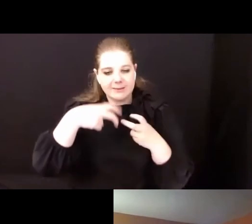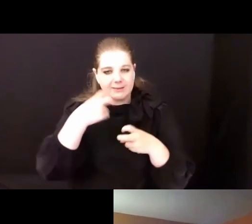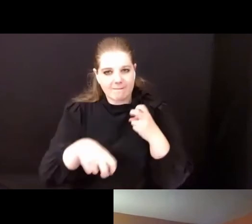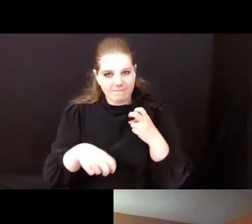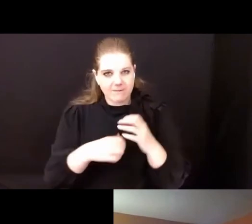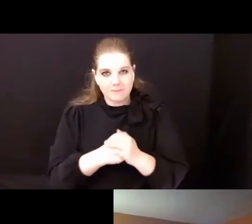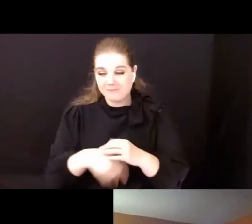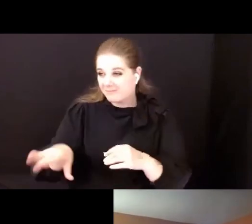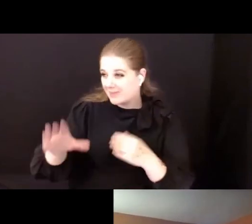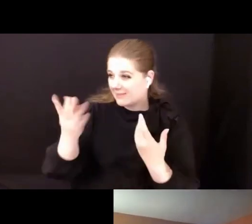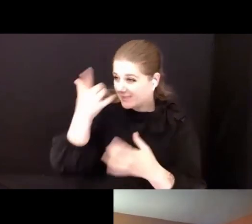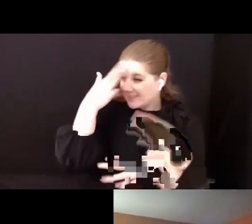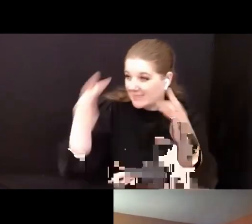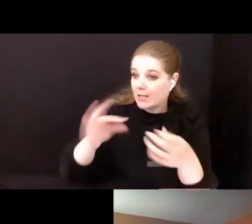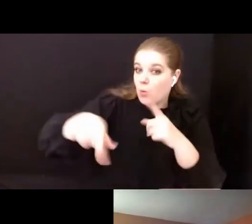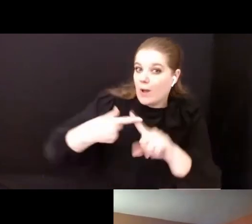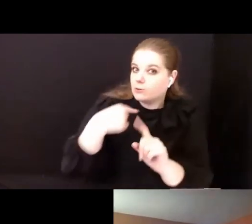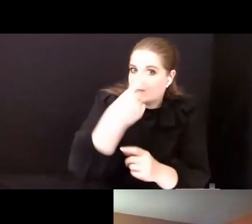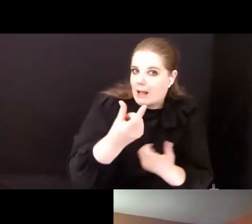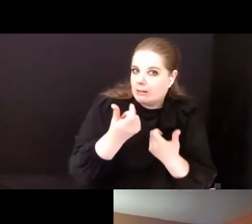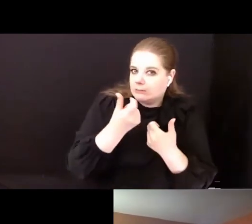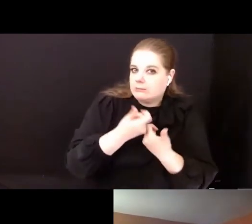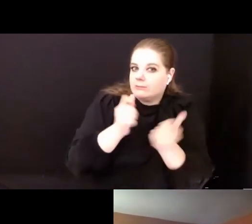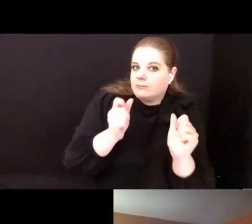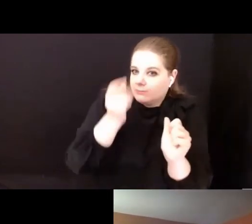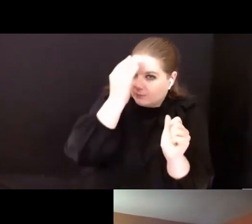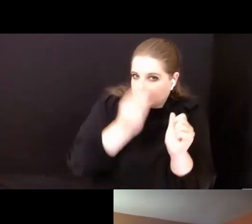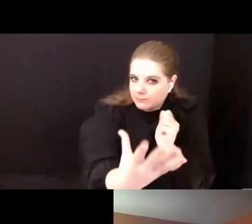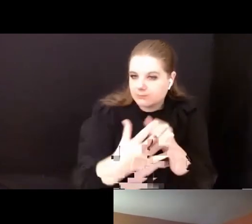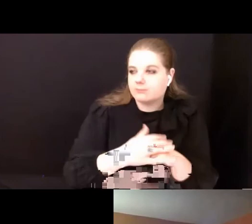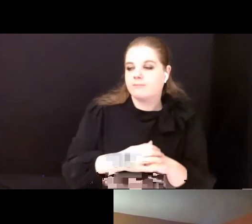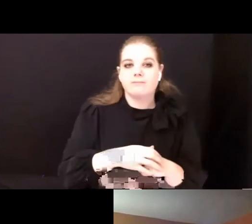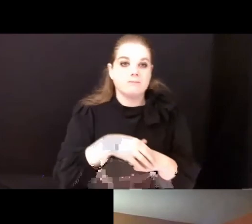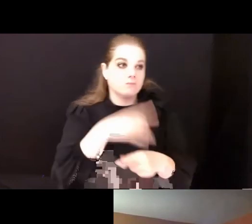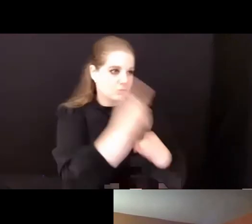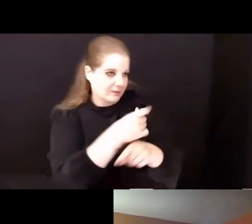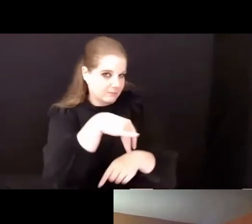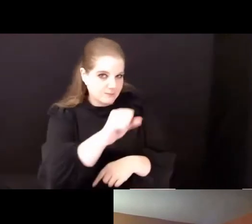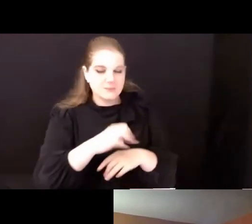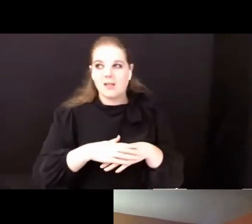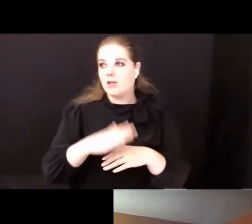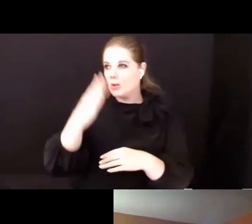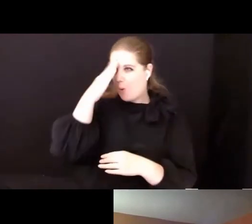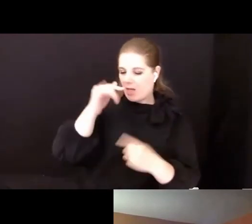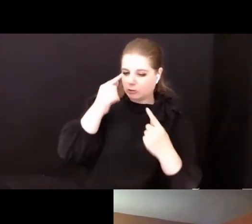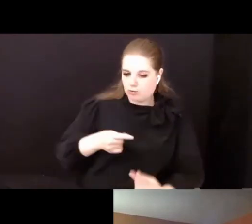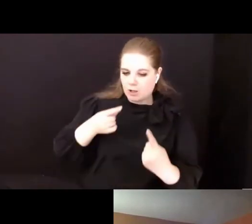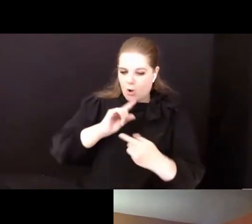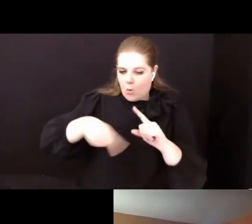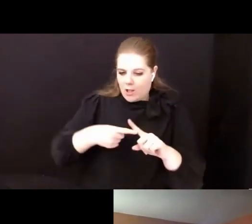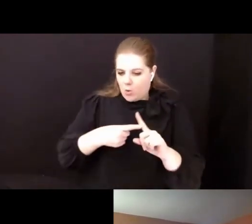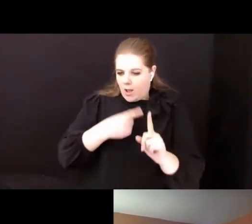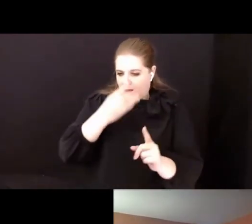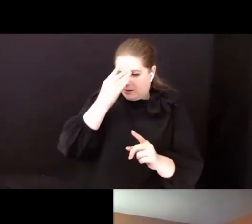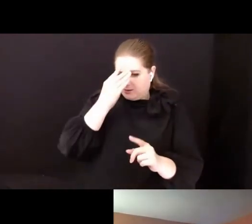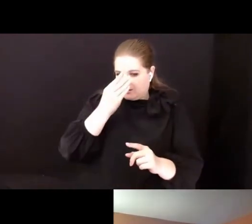Decide when to disclose. exactly. I think that struggle of when do I disclose that I have this? Well, do I wait till